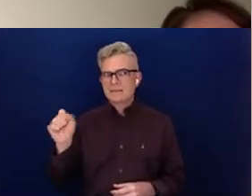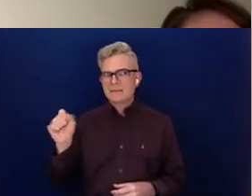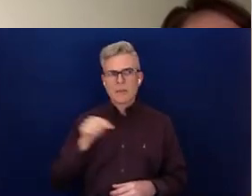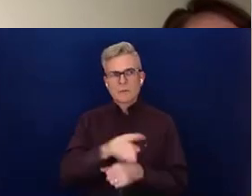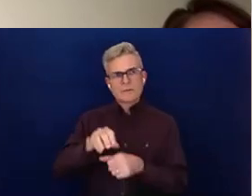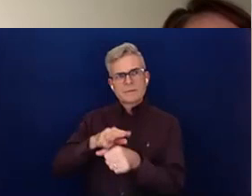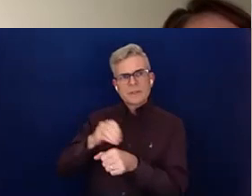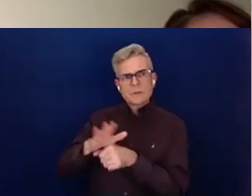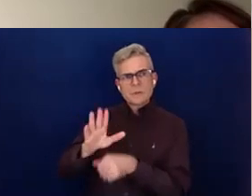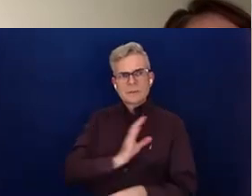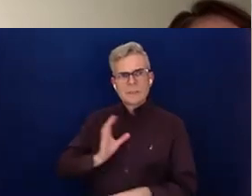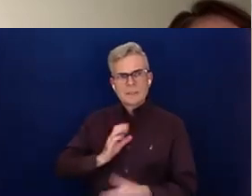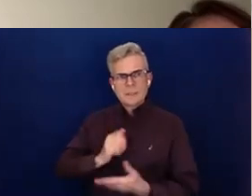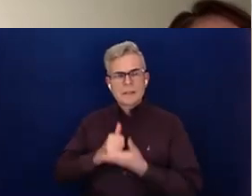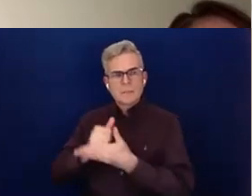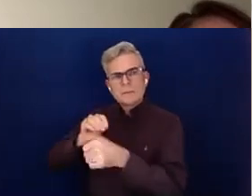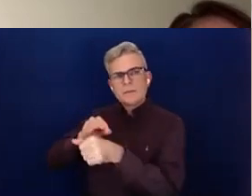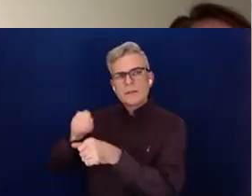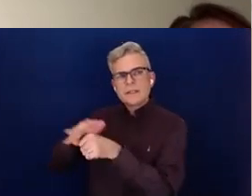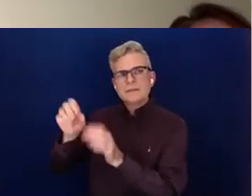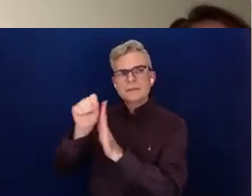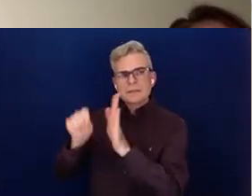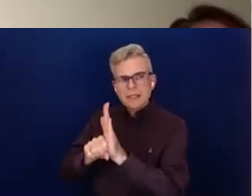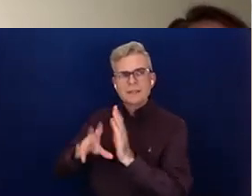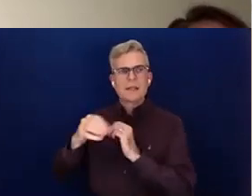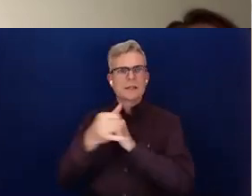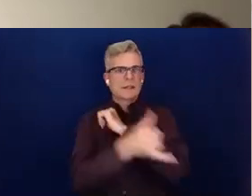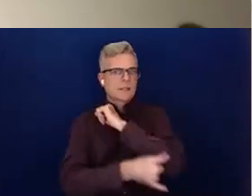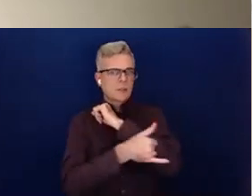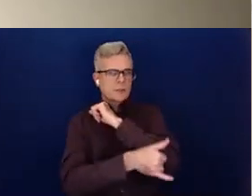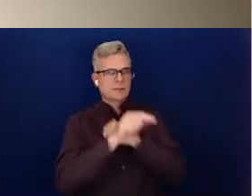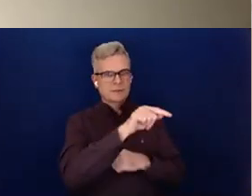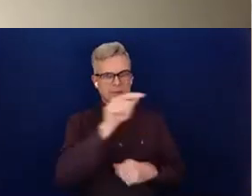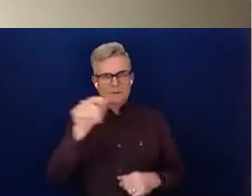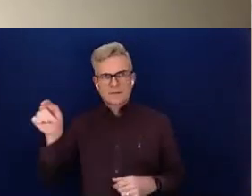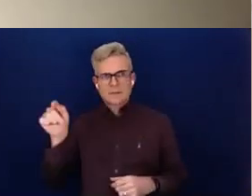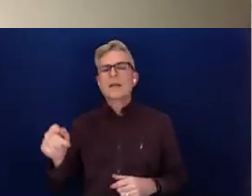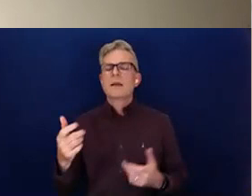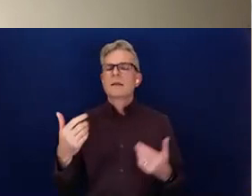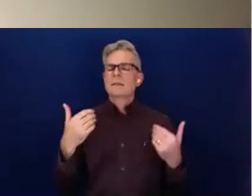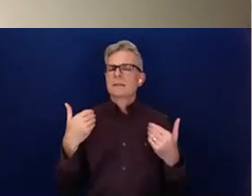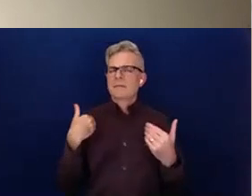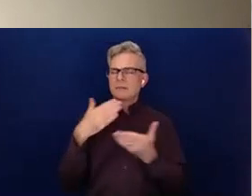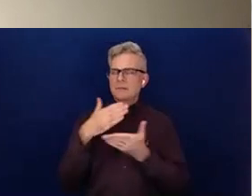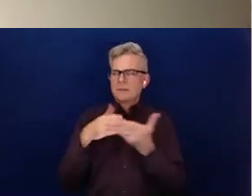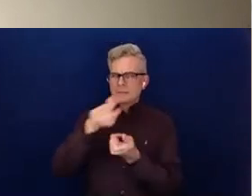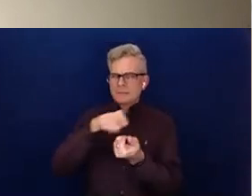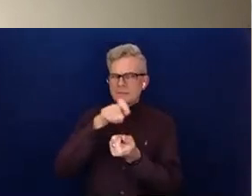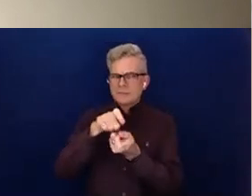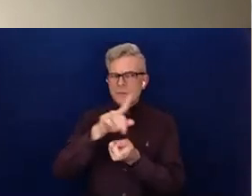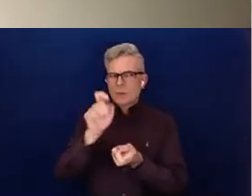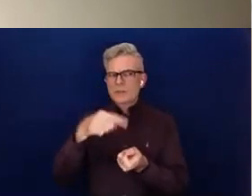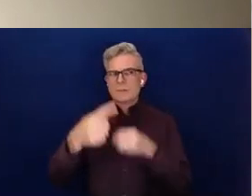their distribution plans. There are specific questions about whether or not any people with